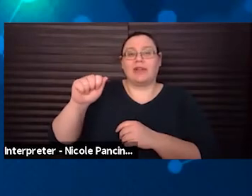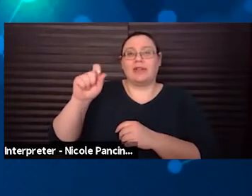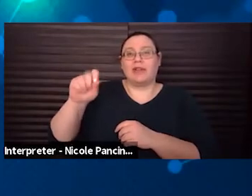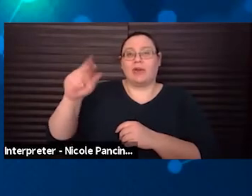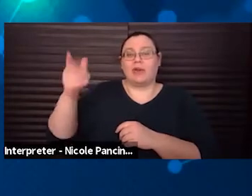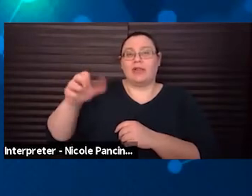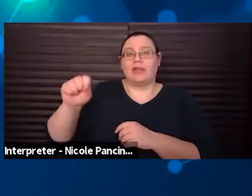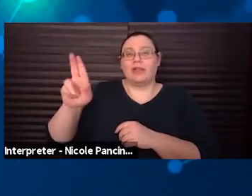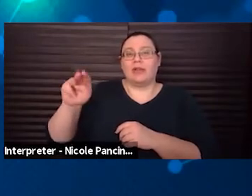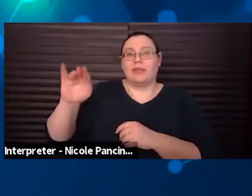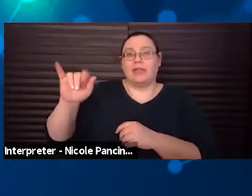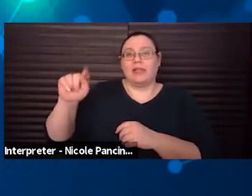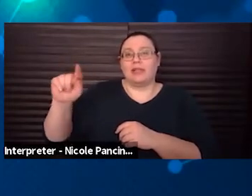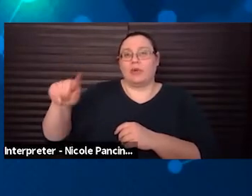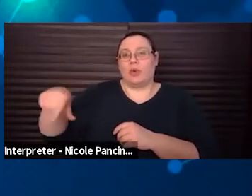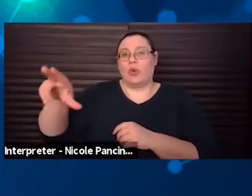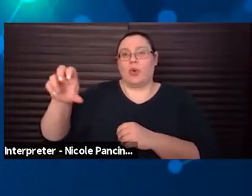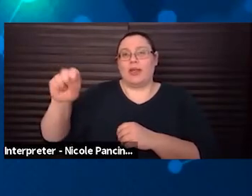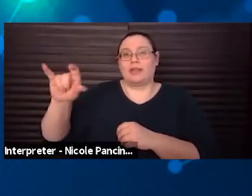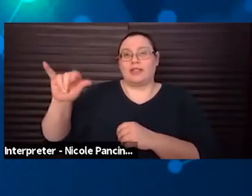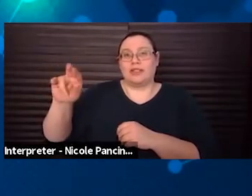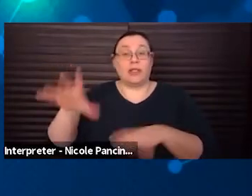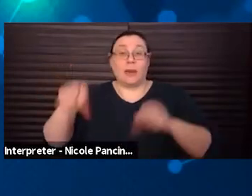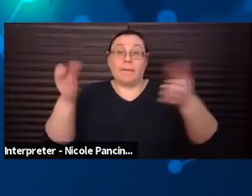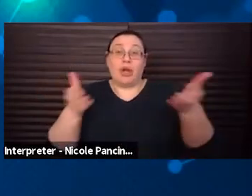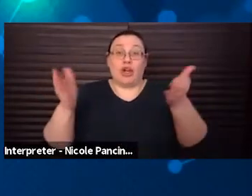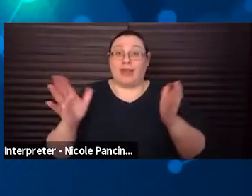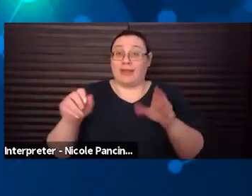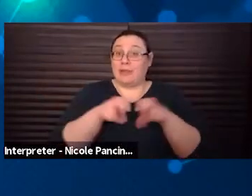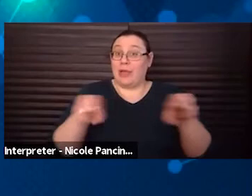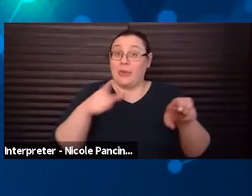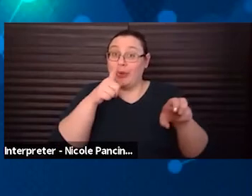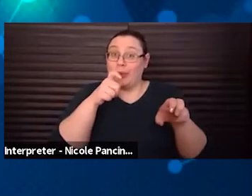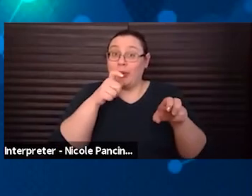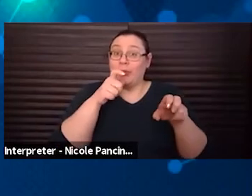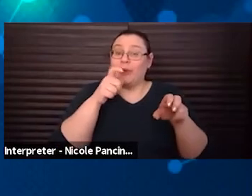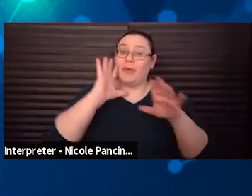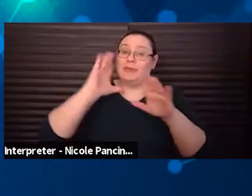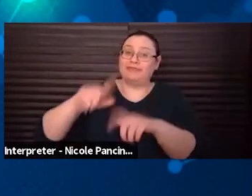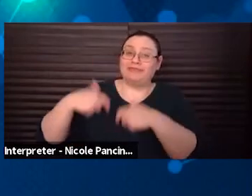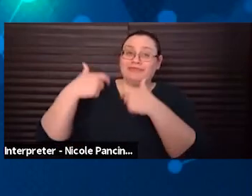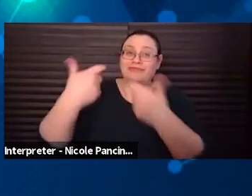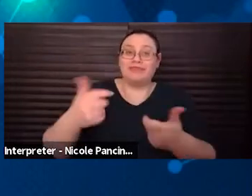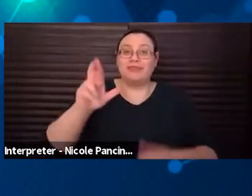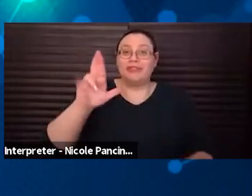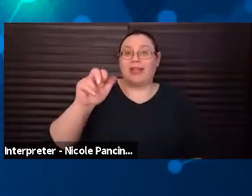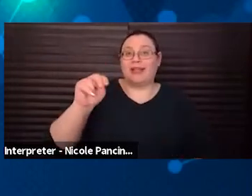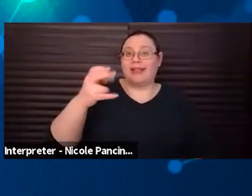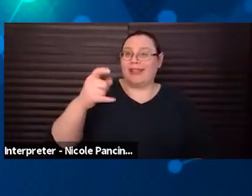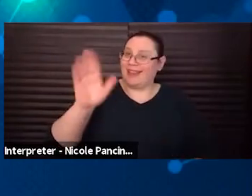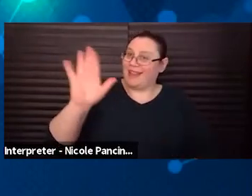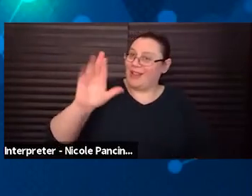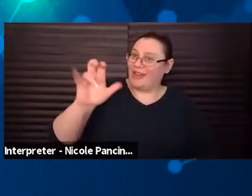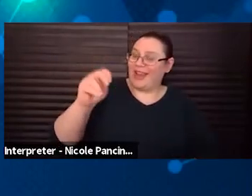sagaftra.org/summitquestions. And to moderate this panel, it's great to have with us and hand it over to Ryan Heath. Hello, Ryan,